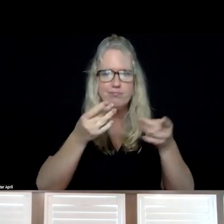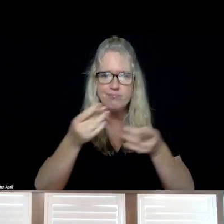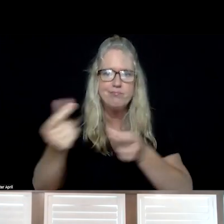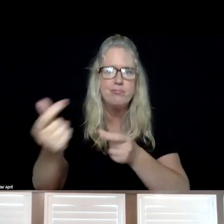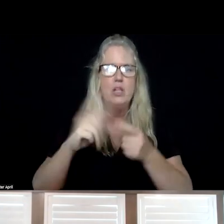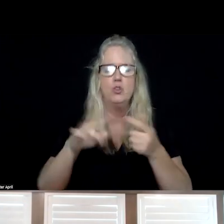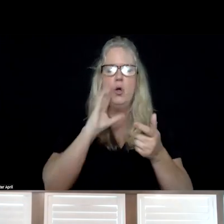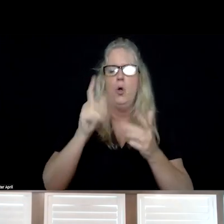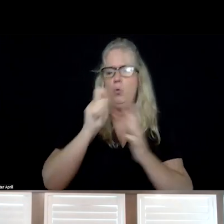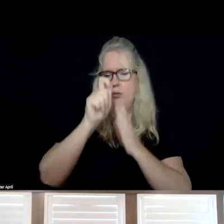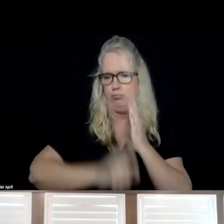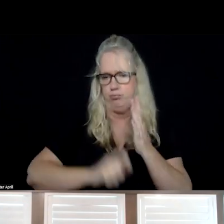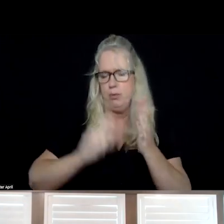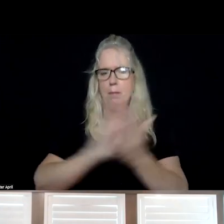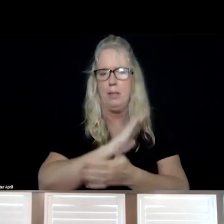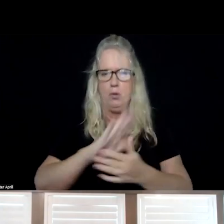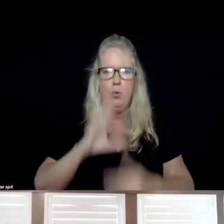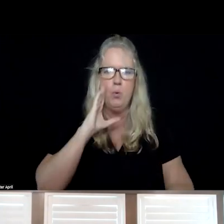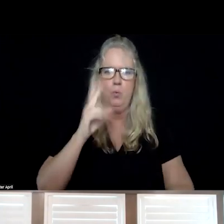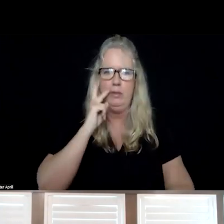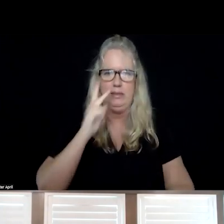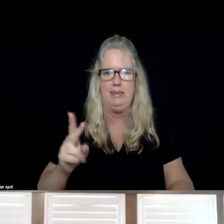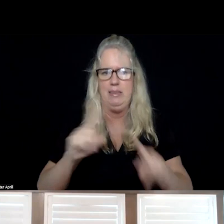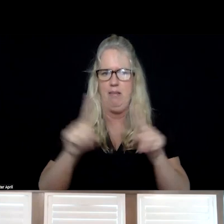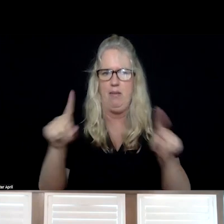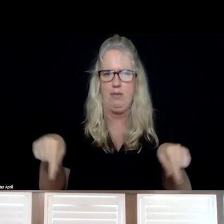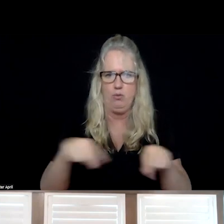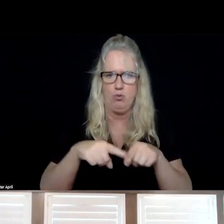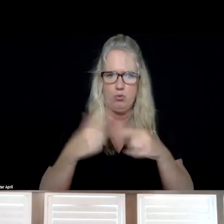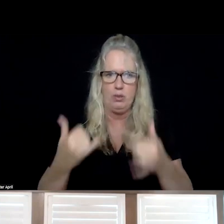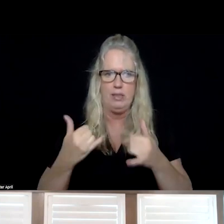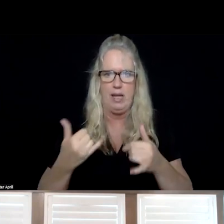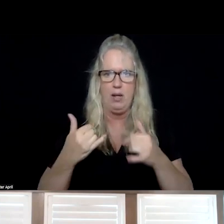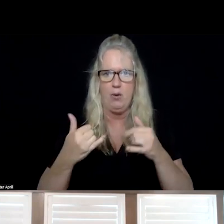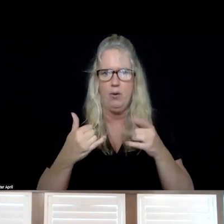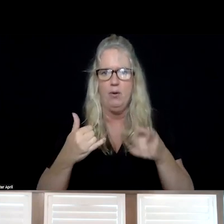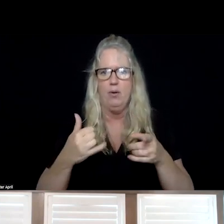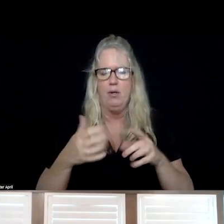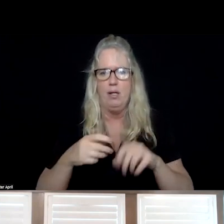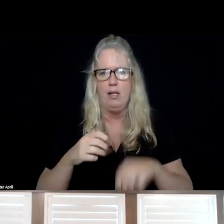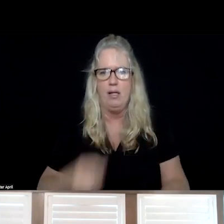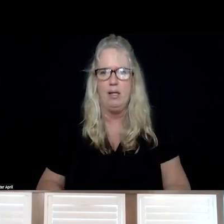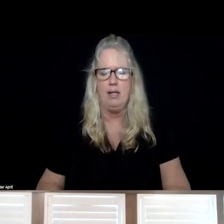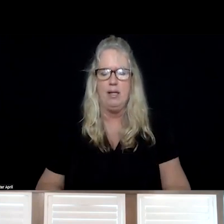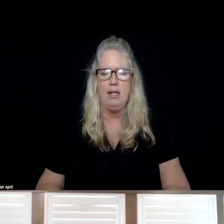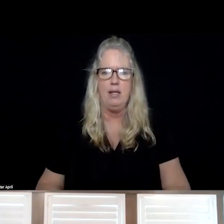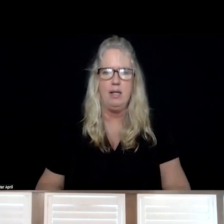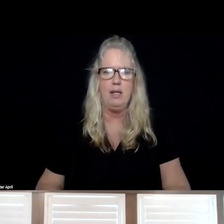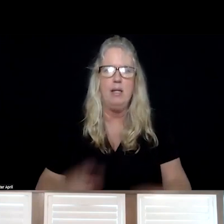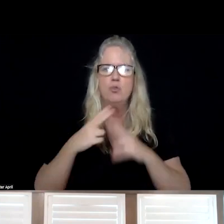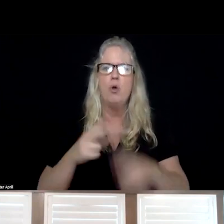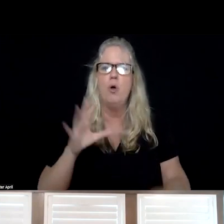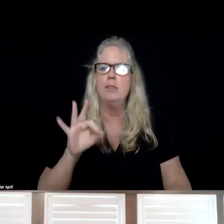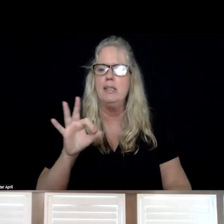wrote a paper, and you'll see that on your screen, I hope now, the cover of it. And it's called